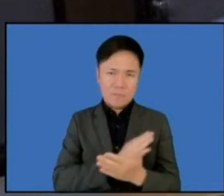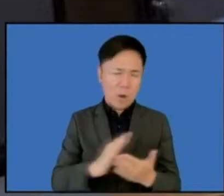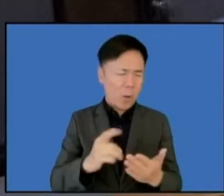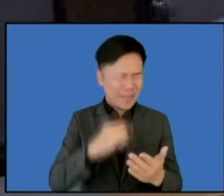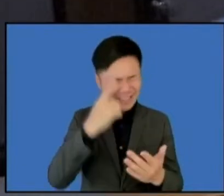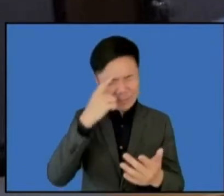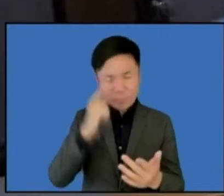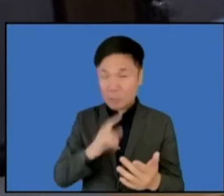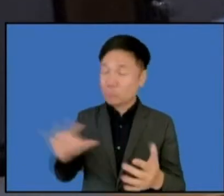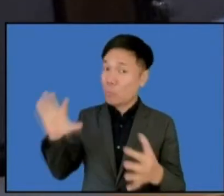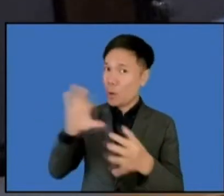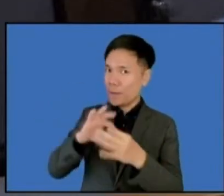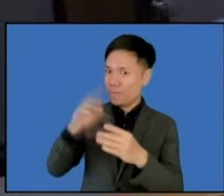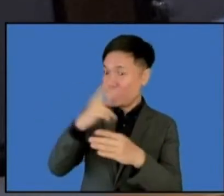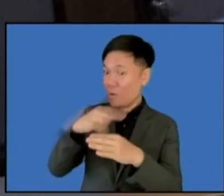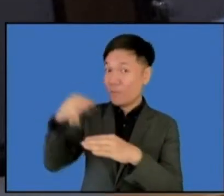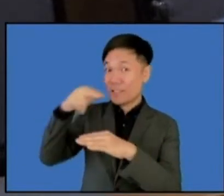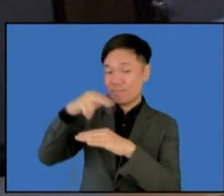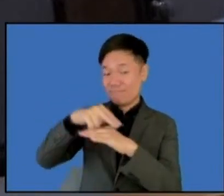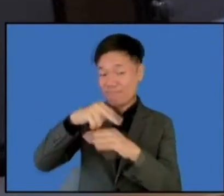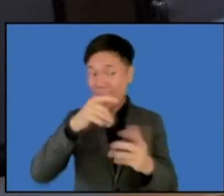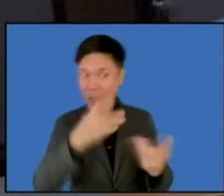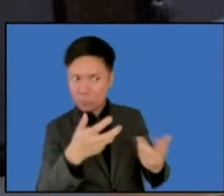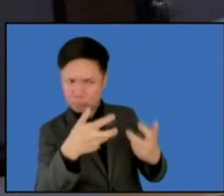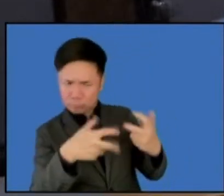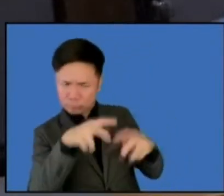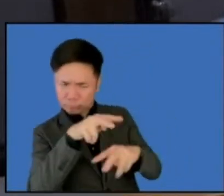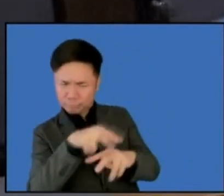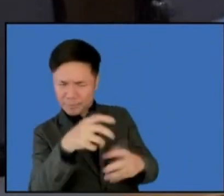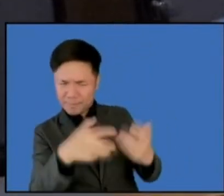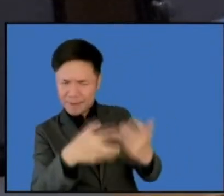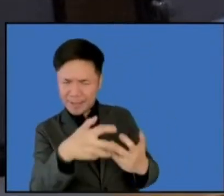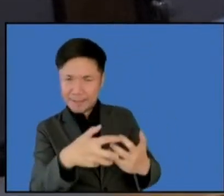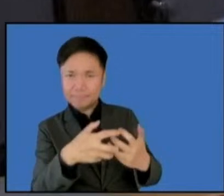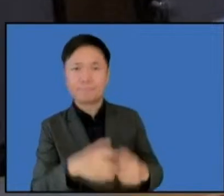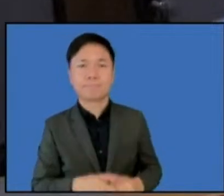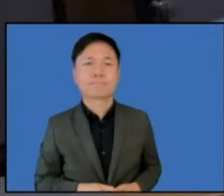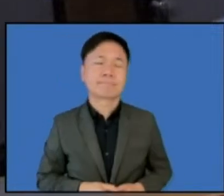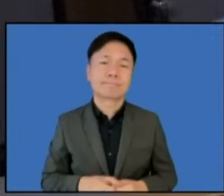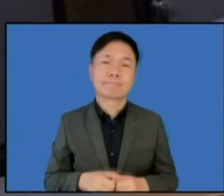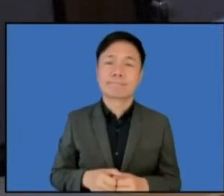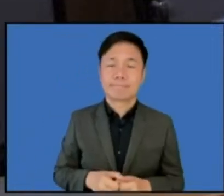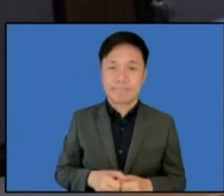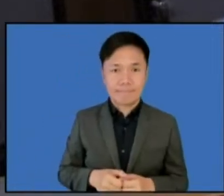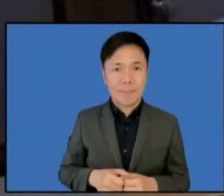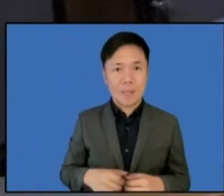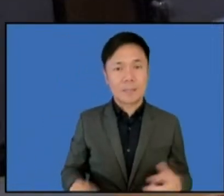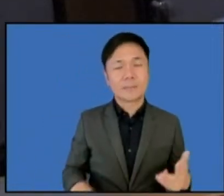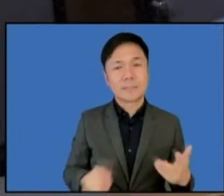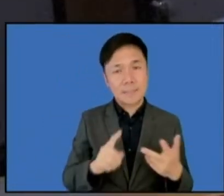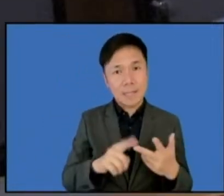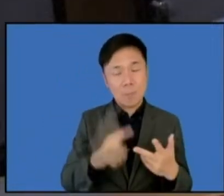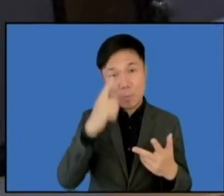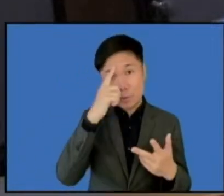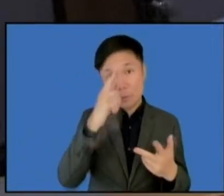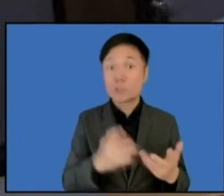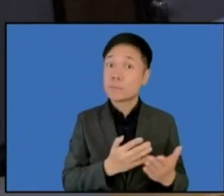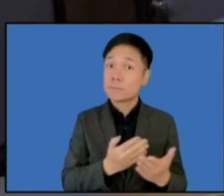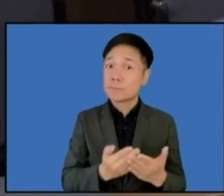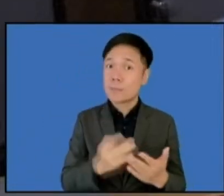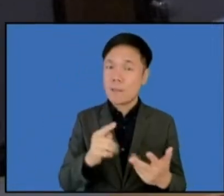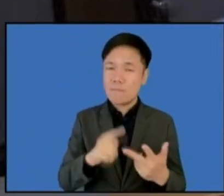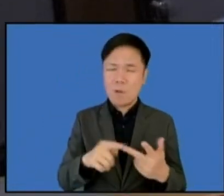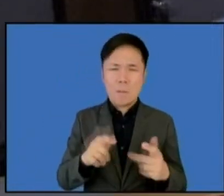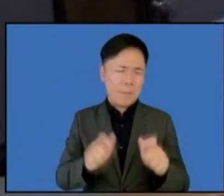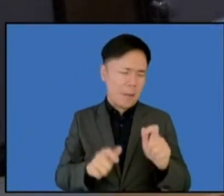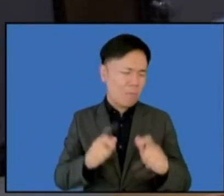mechanisms. Number 3, many people have, as our preliminary study suggests, chosen migration as